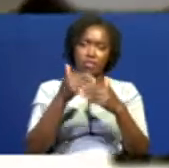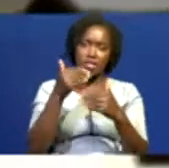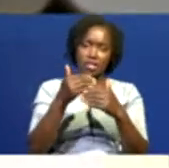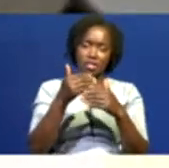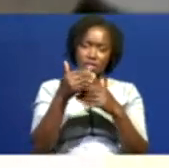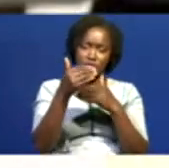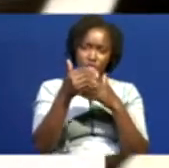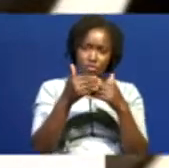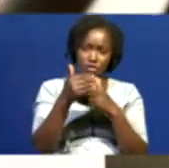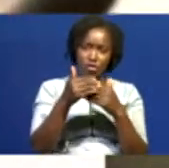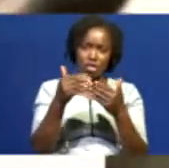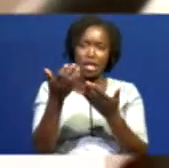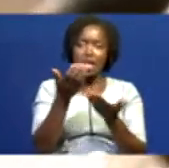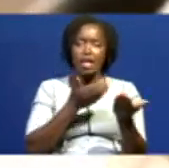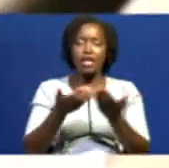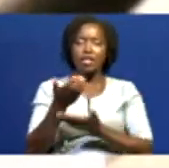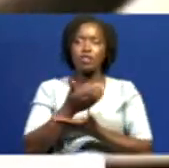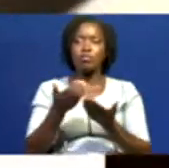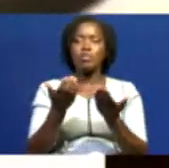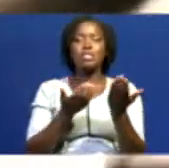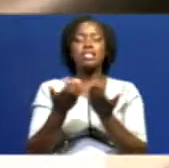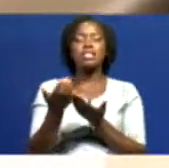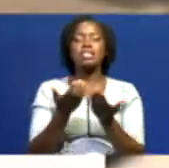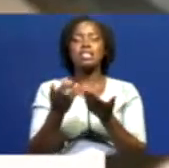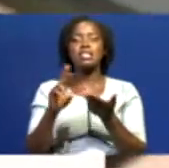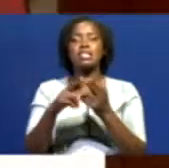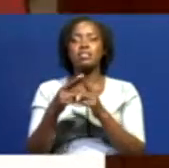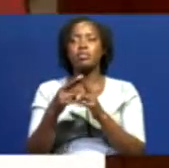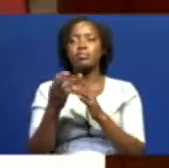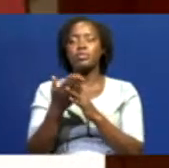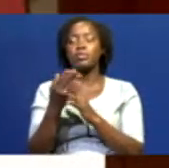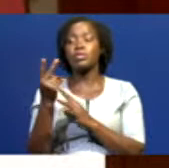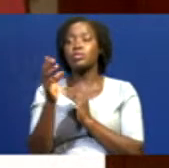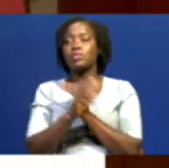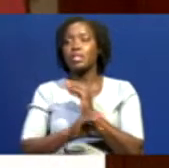close economic trade ties between the two countries, as well as